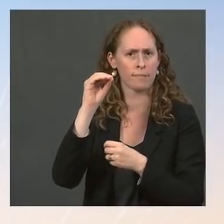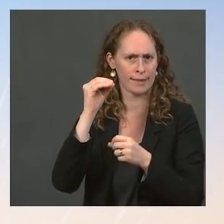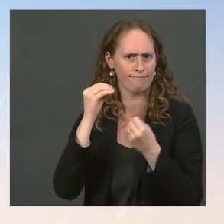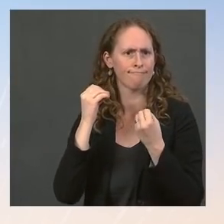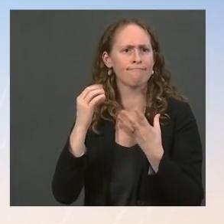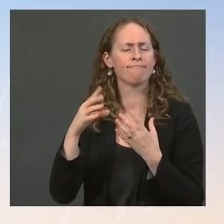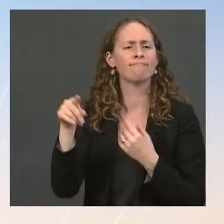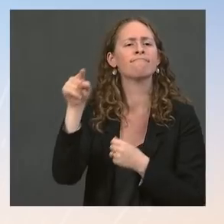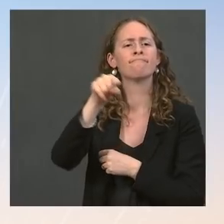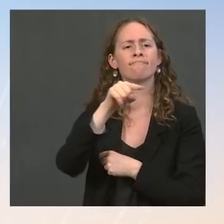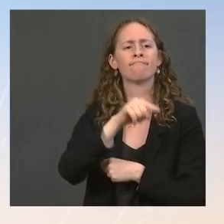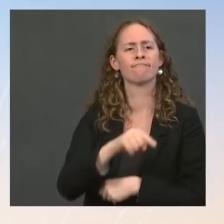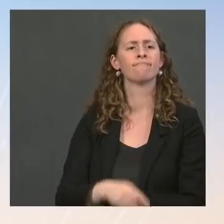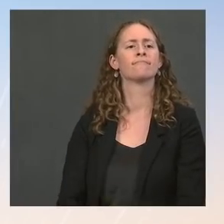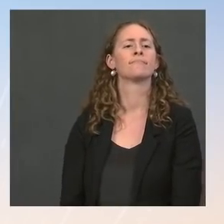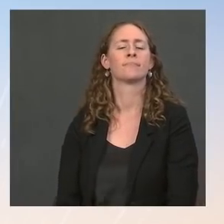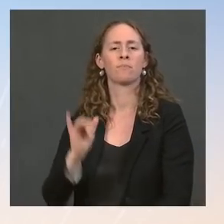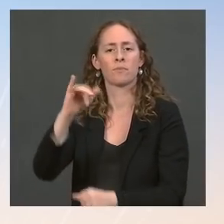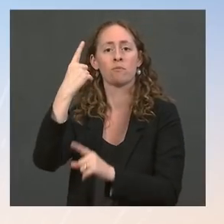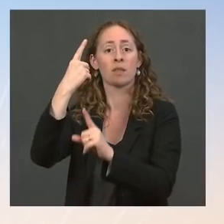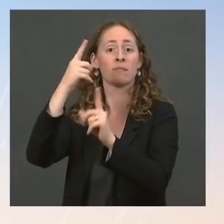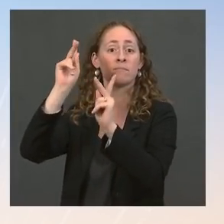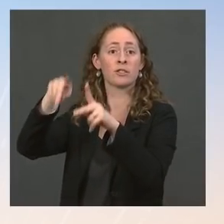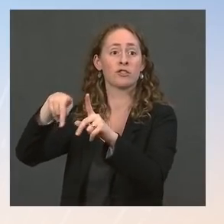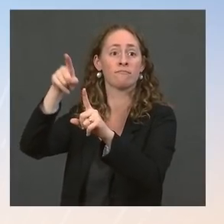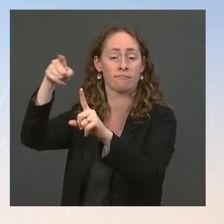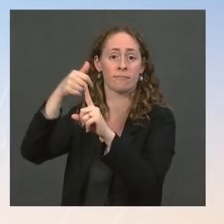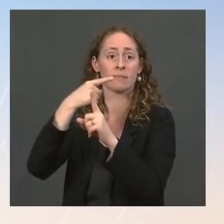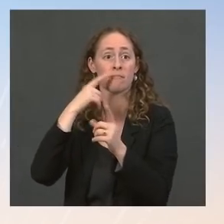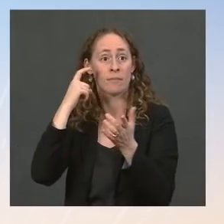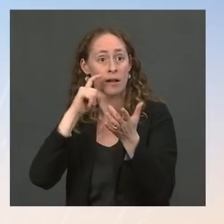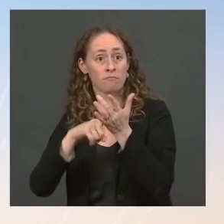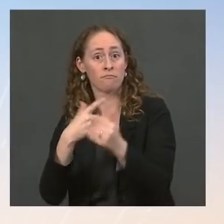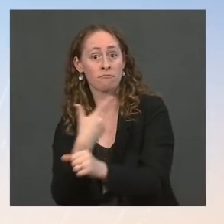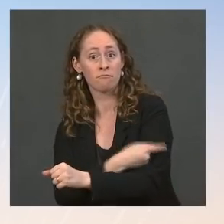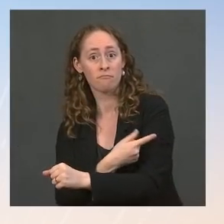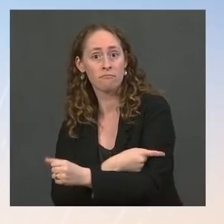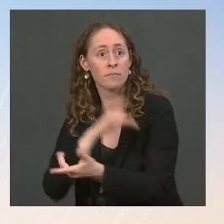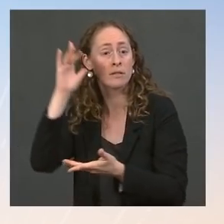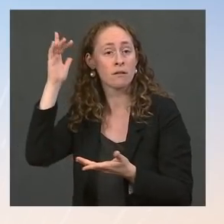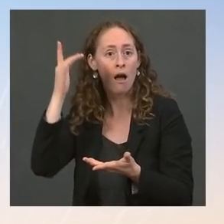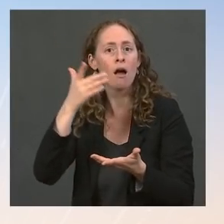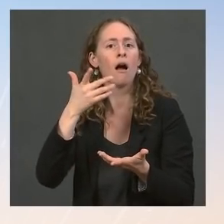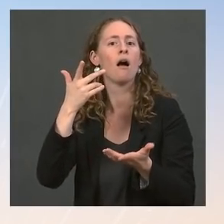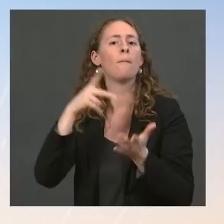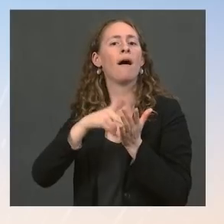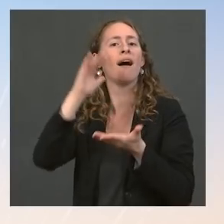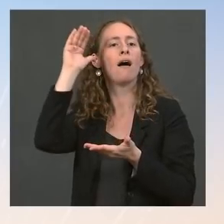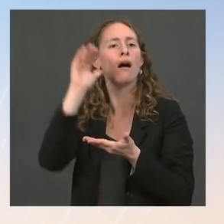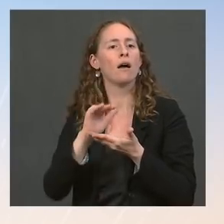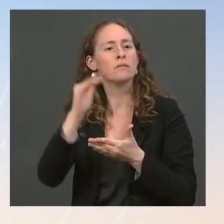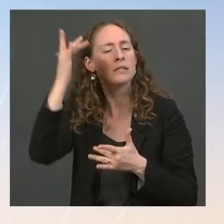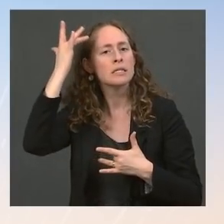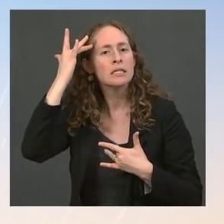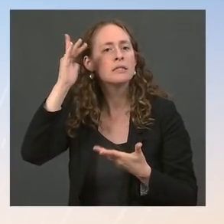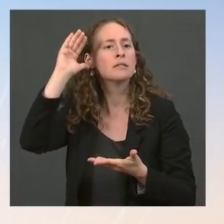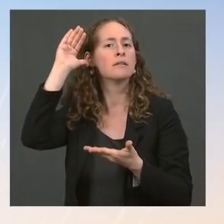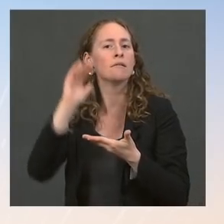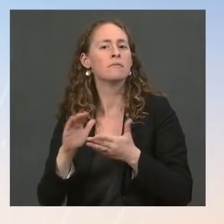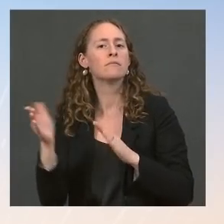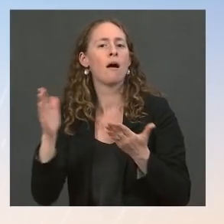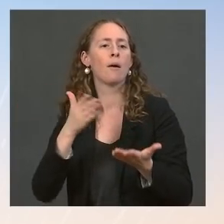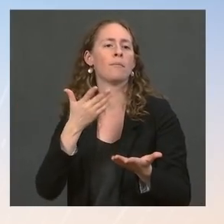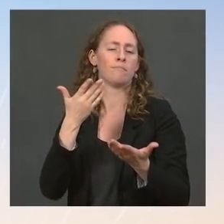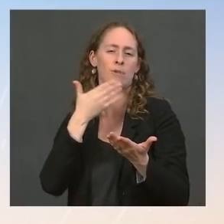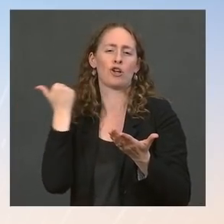the countries is that more vaccinations means fewer infections, hospitalizations, and deaths, which in turn means a stronger economy. Justin Wolfers, economist